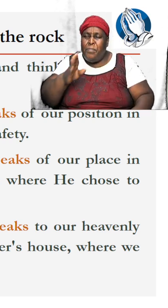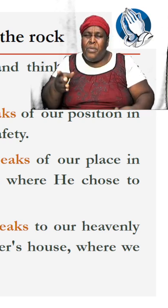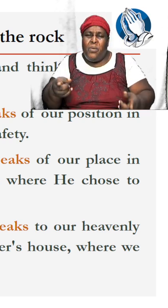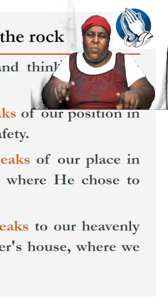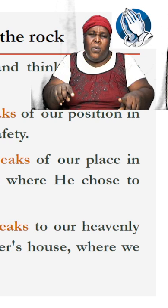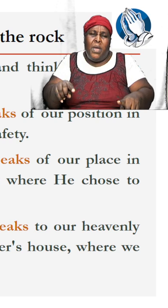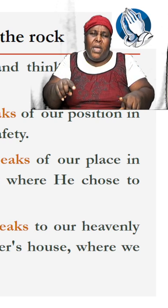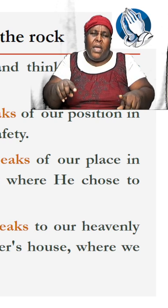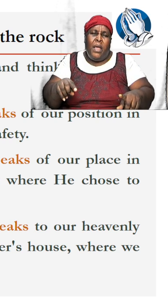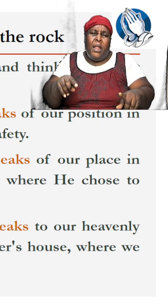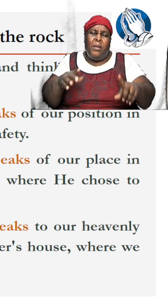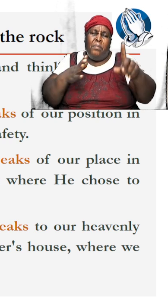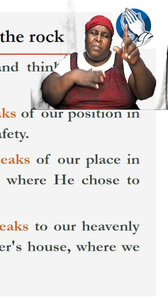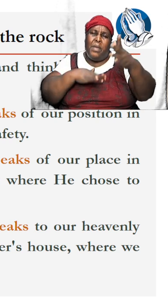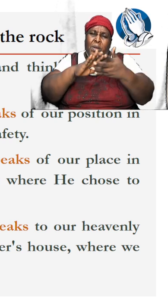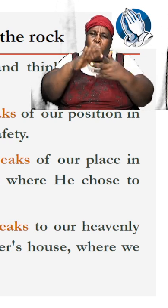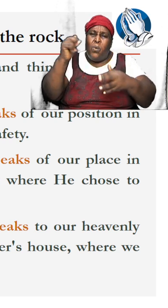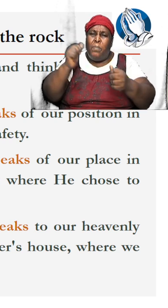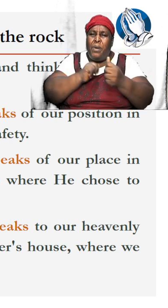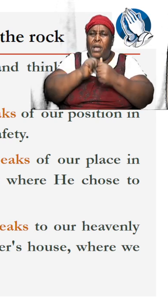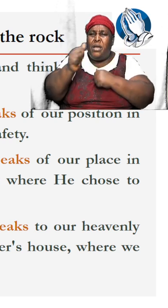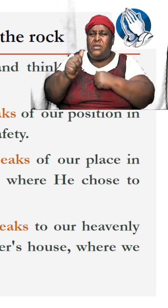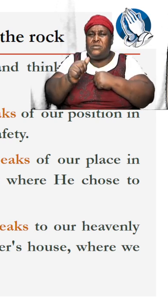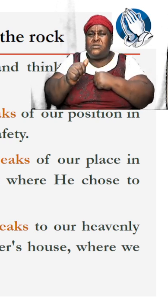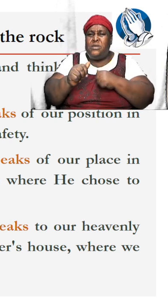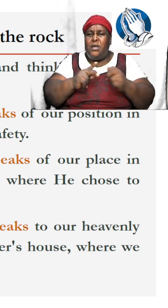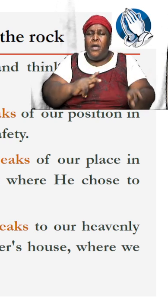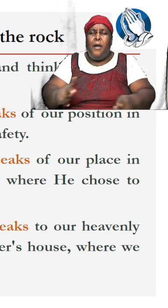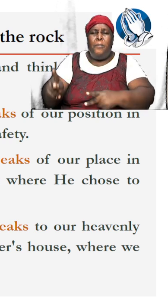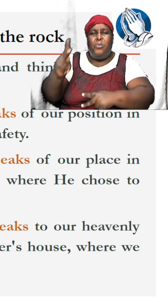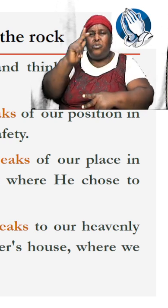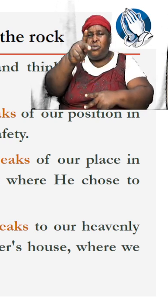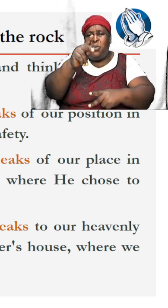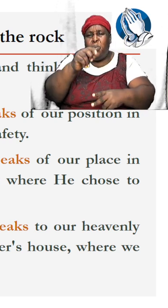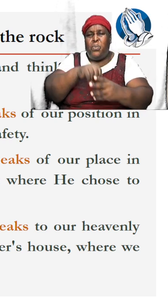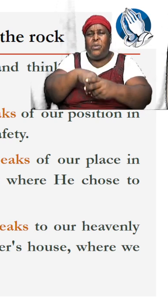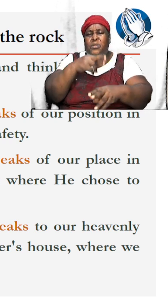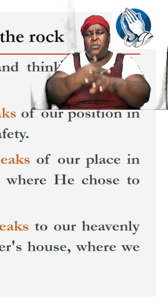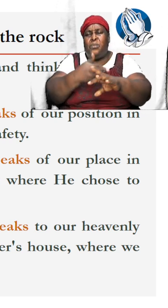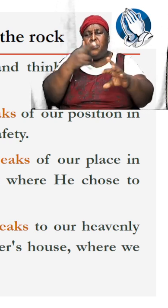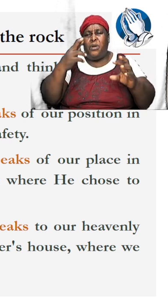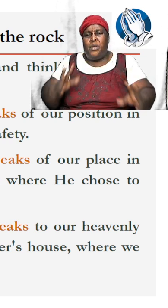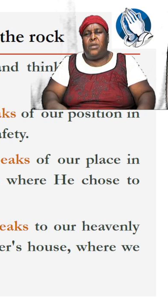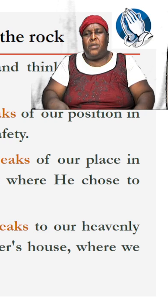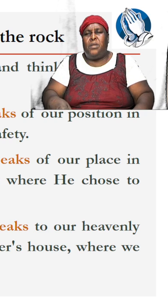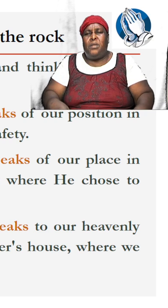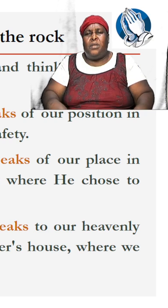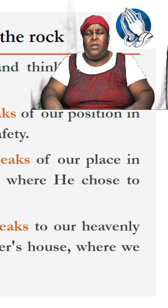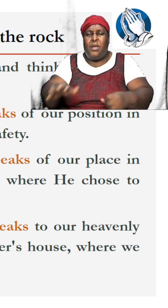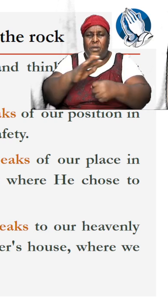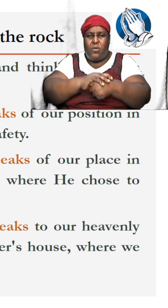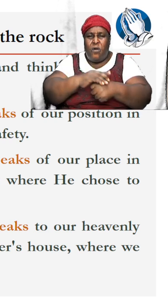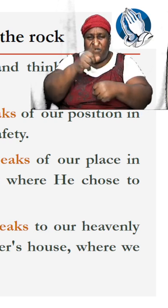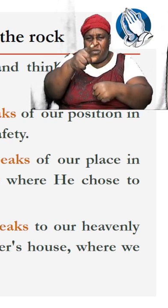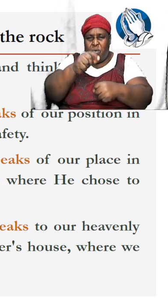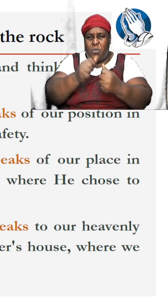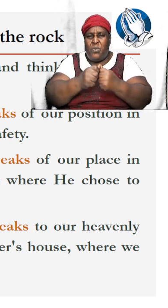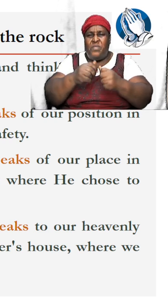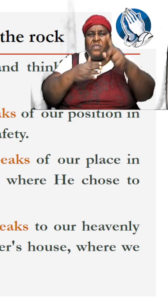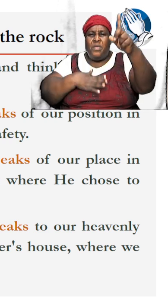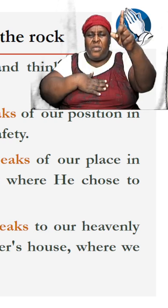my glory pass, that I will put you in the rock, and I will cover you with my